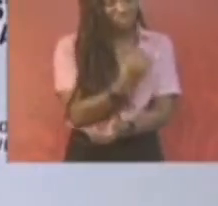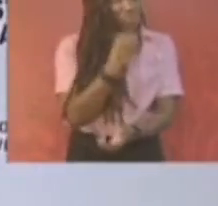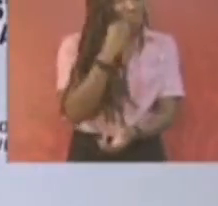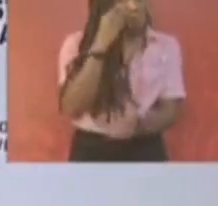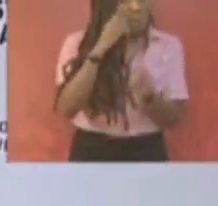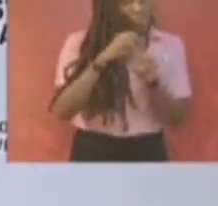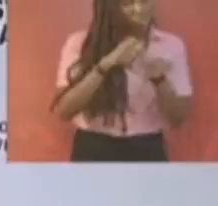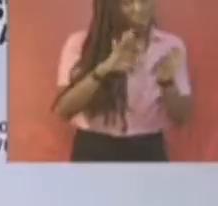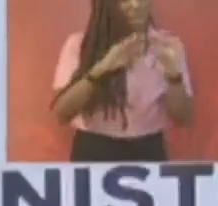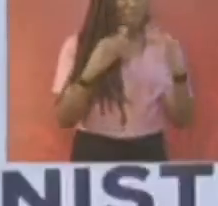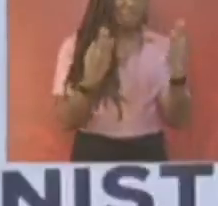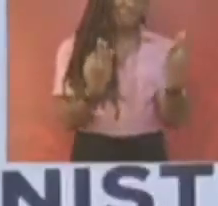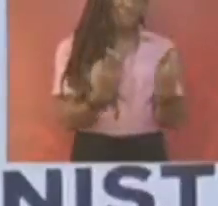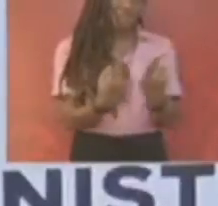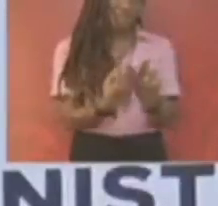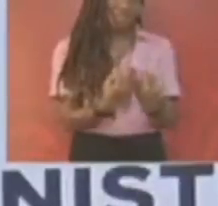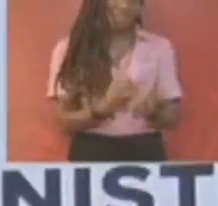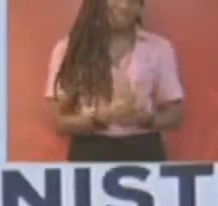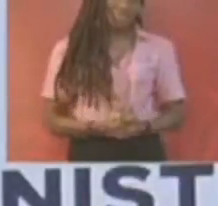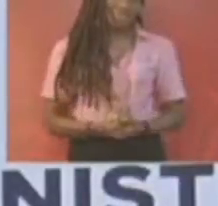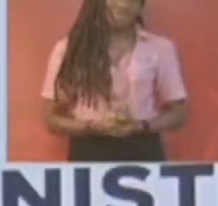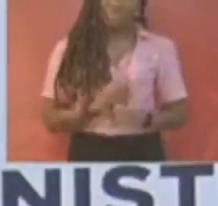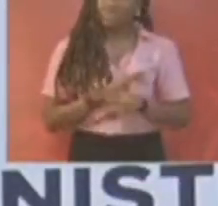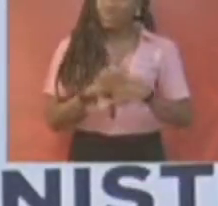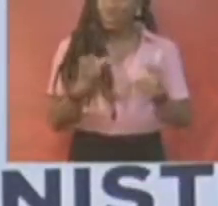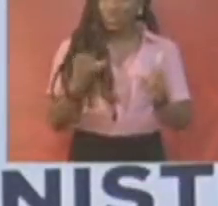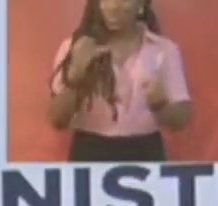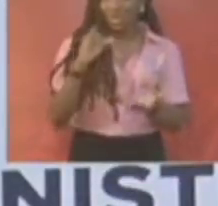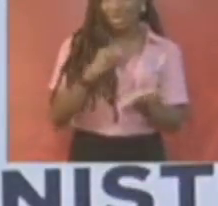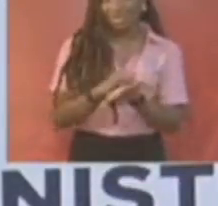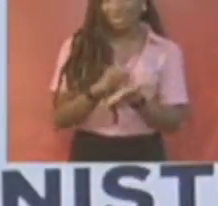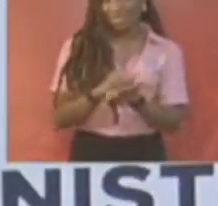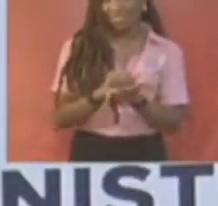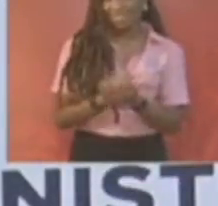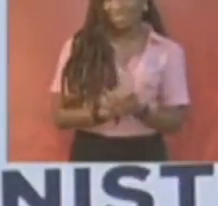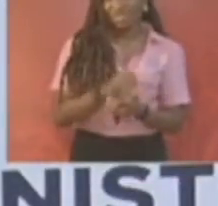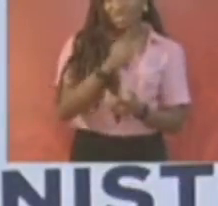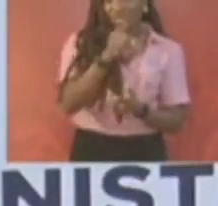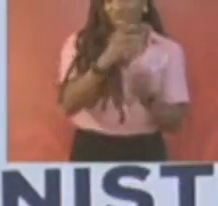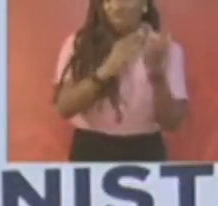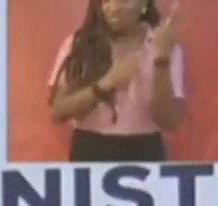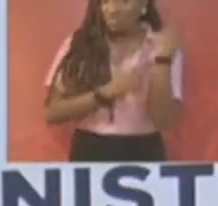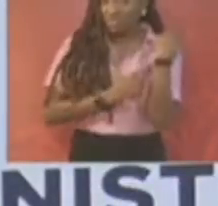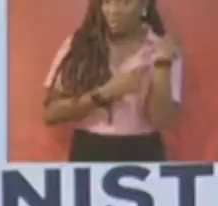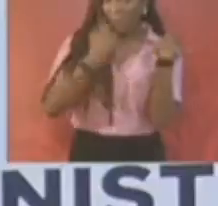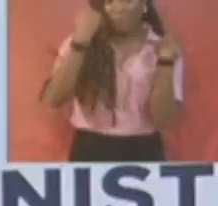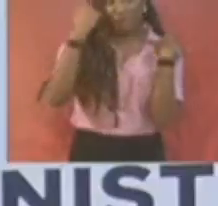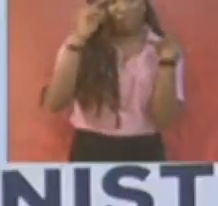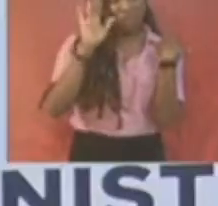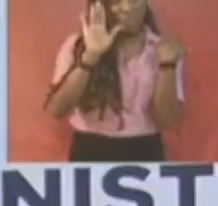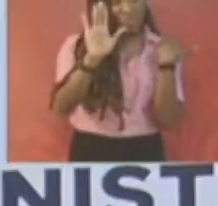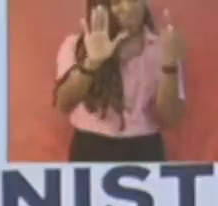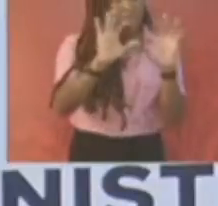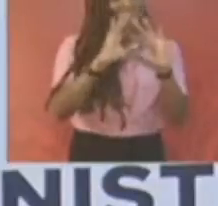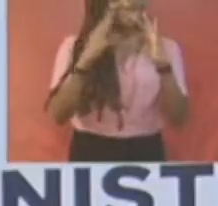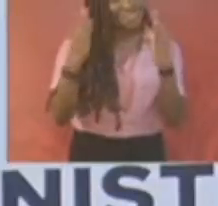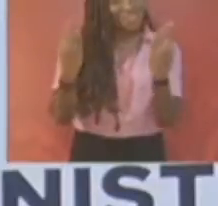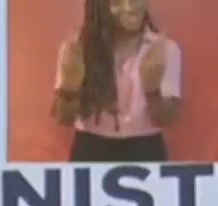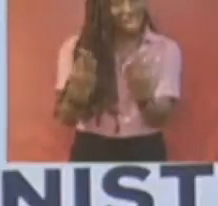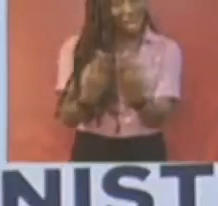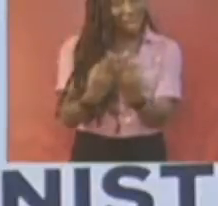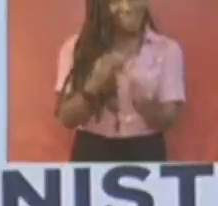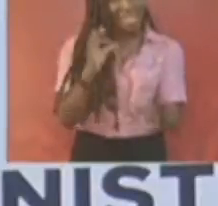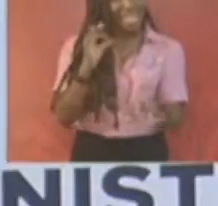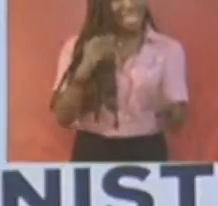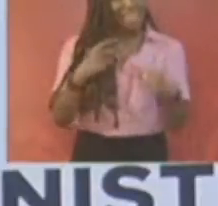individual risk of contracting coronavirus, there is the risk that you pose to your family members, the persons within your household, your elderly